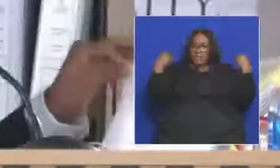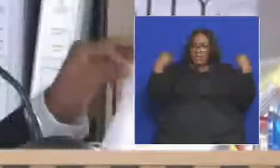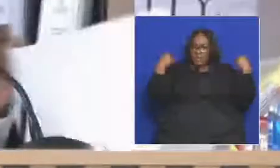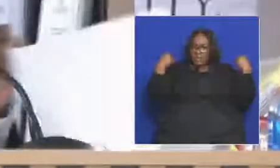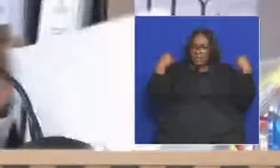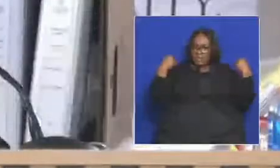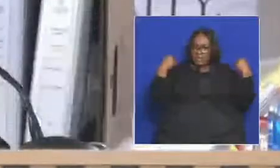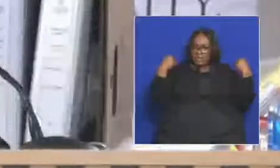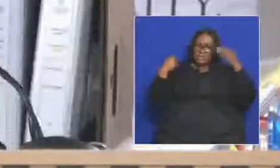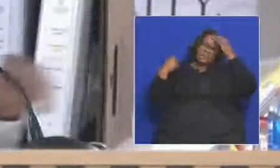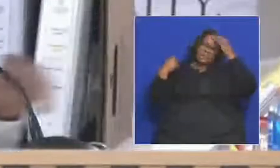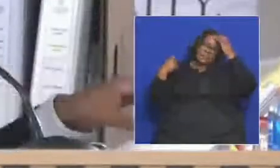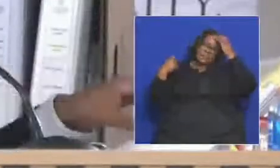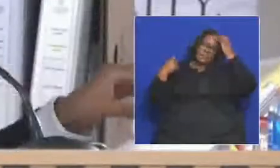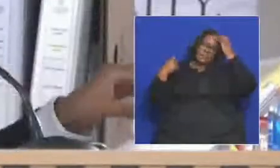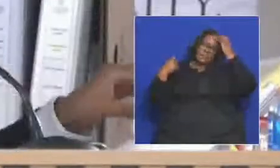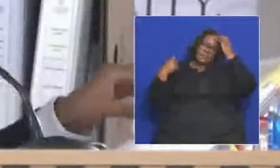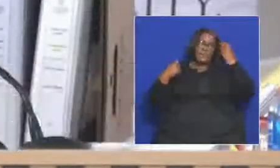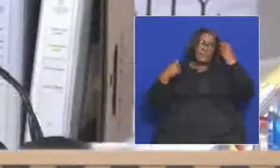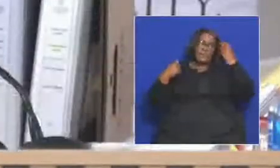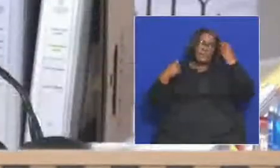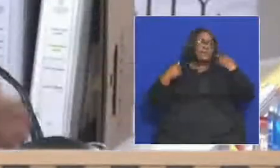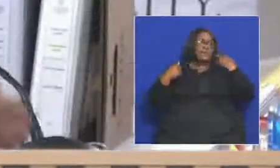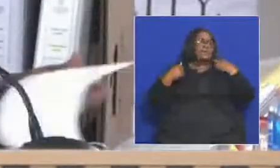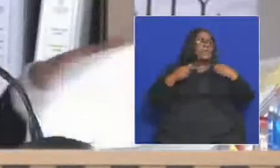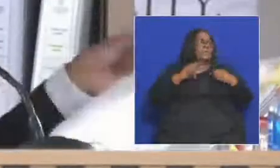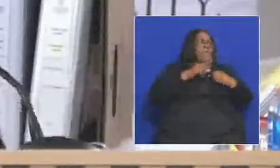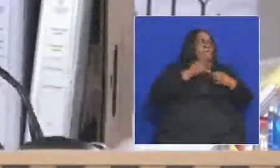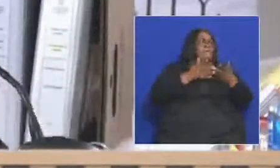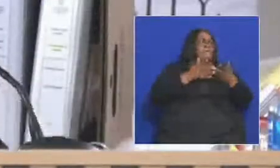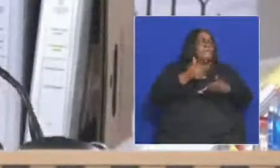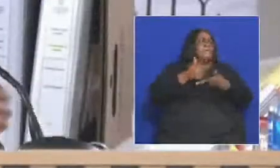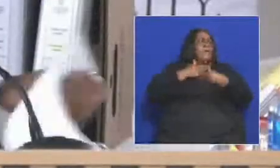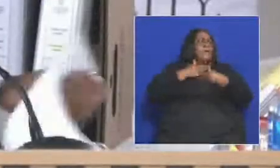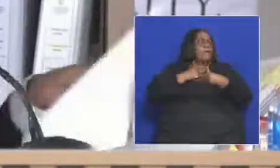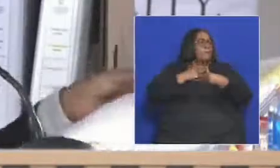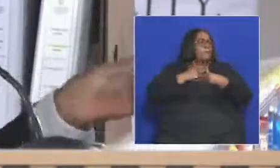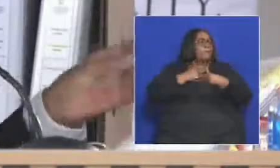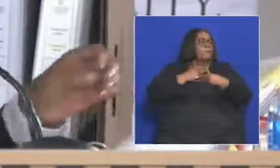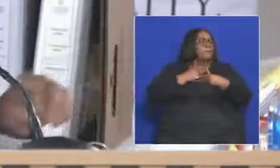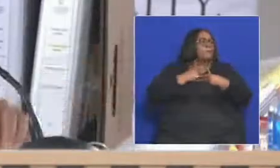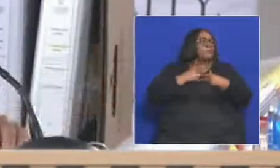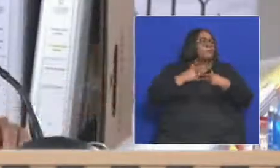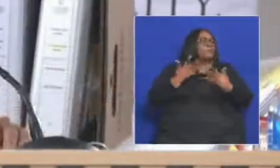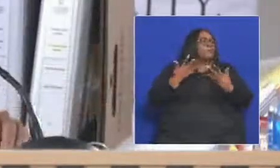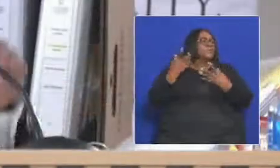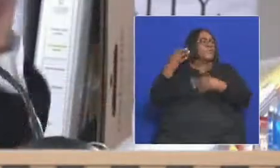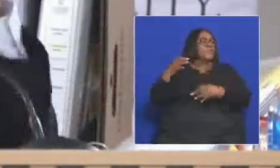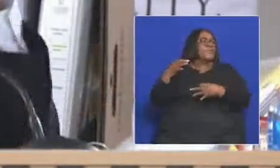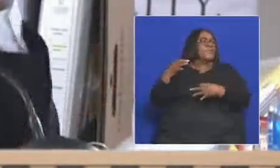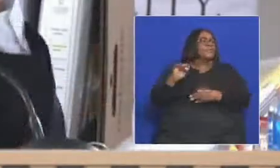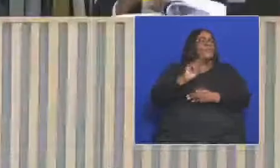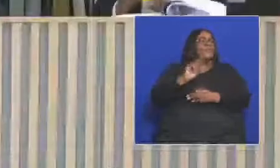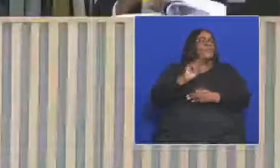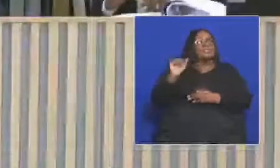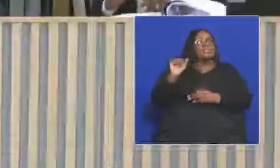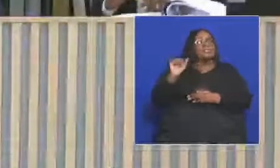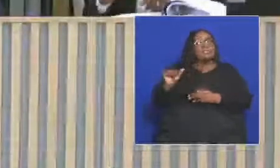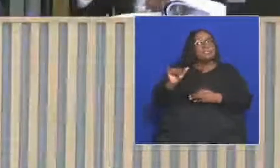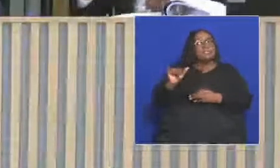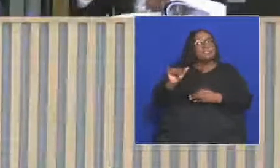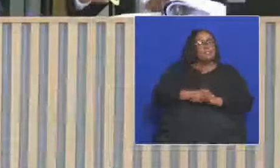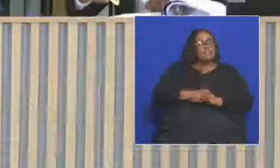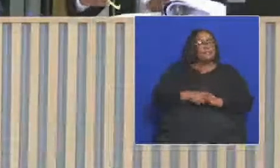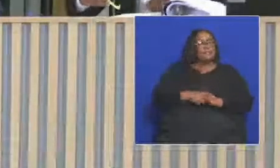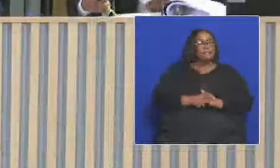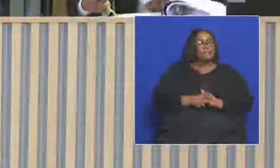then. Let's get it out of the way. If we go to page 116, 116. the